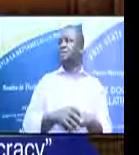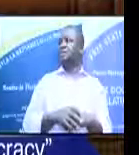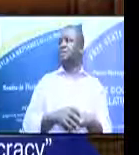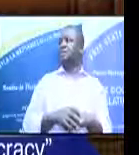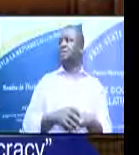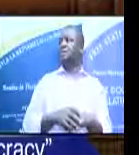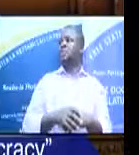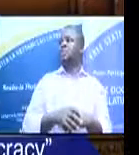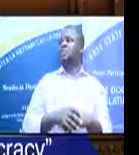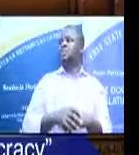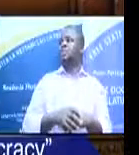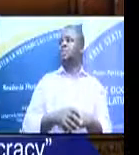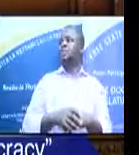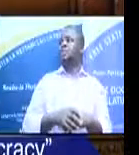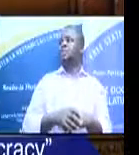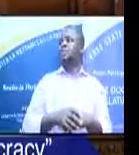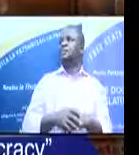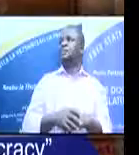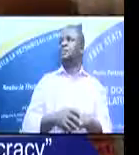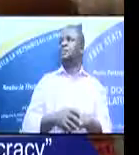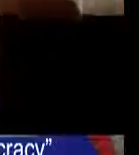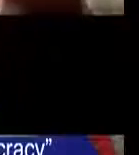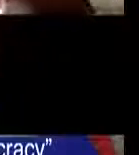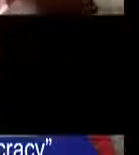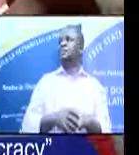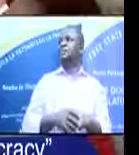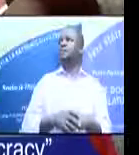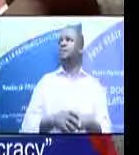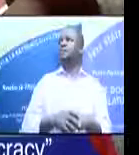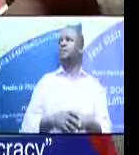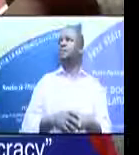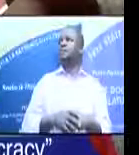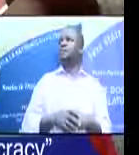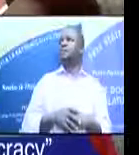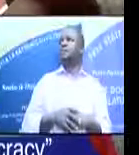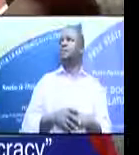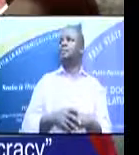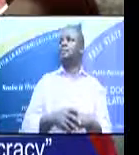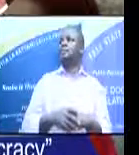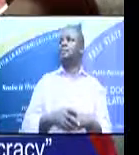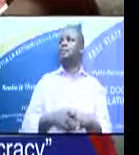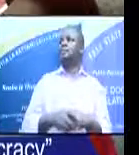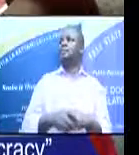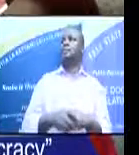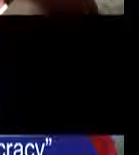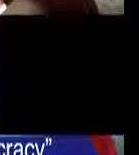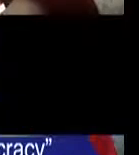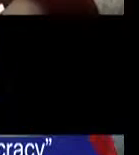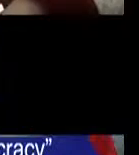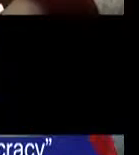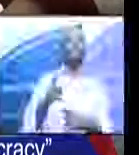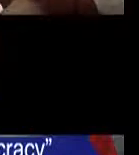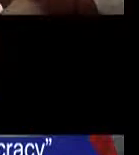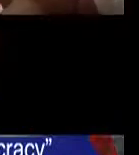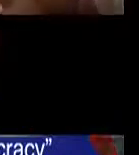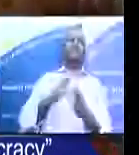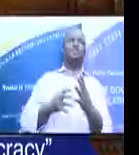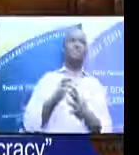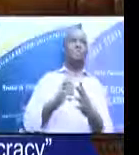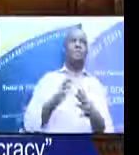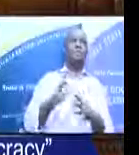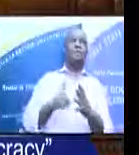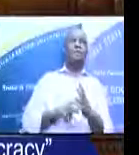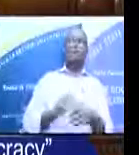But Speaker, honestly, the House has been made a mockery now. No, the House has been made a mockery. On who is the point of order?